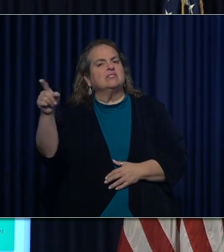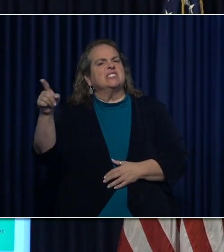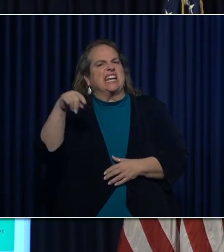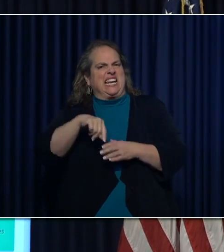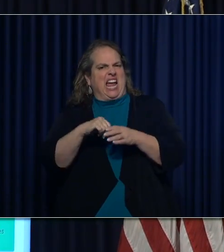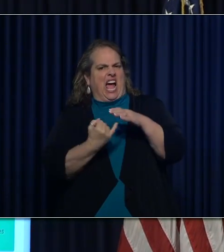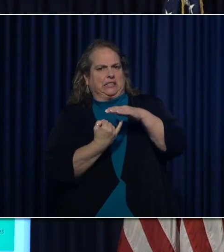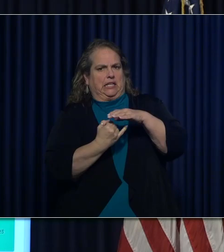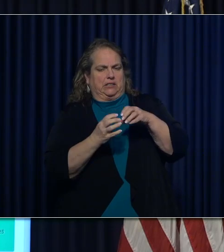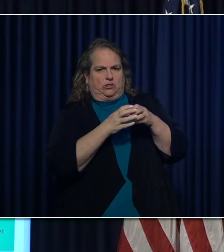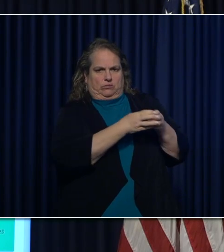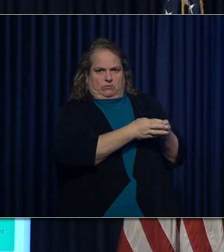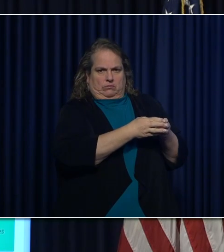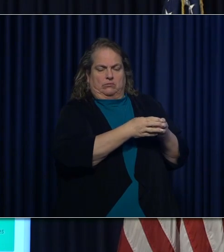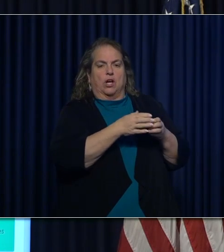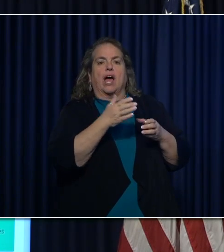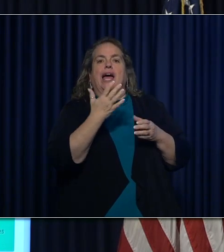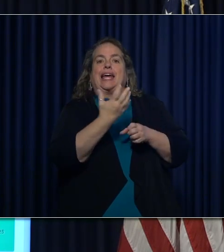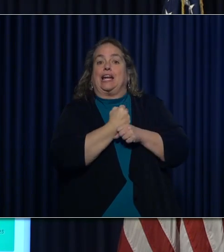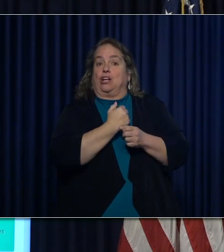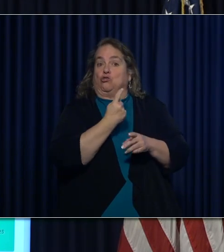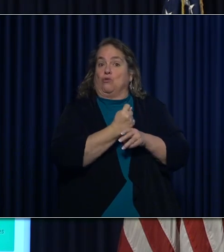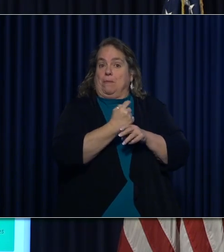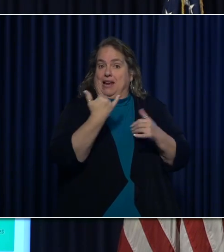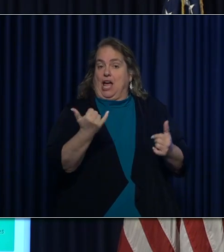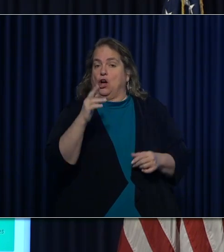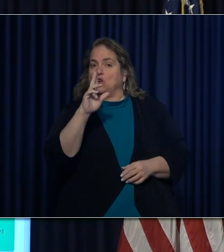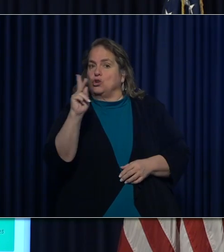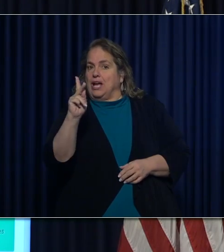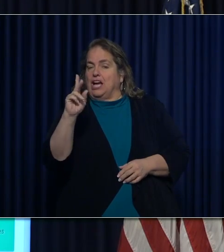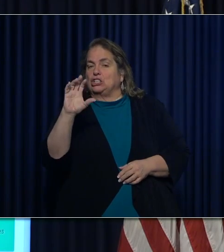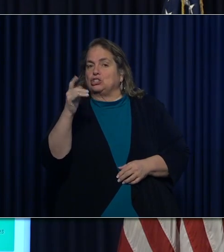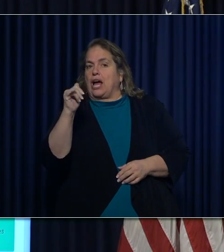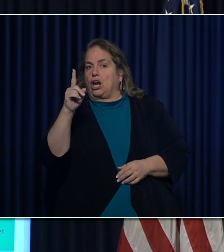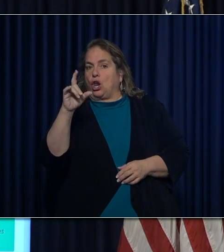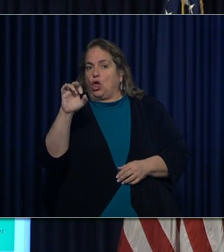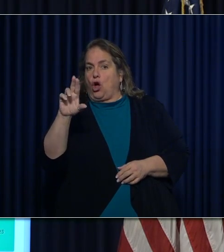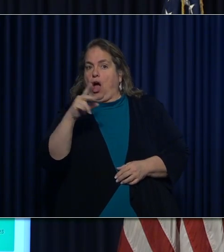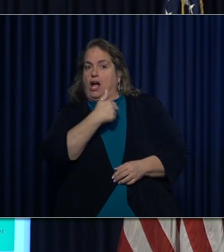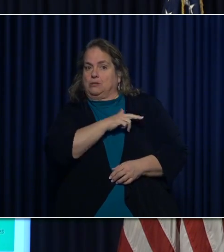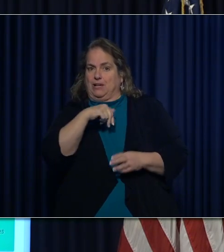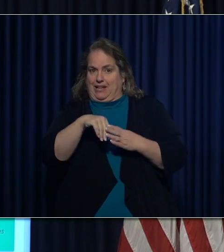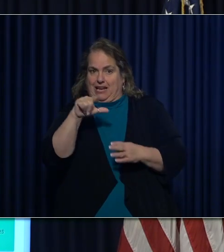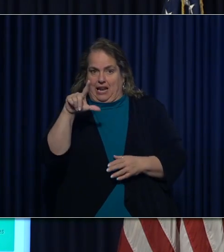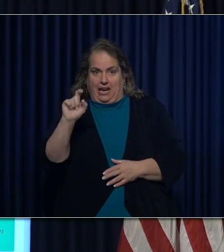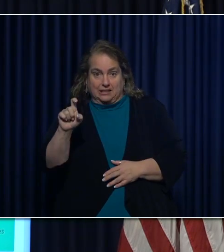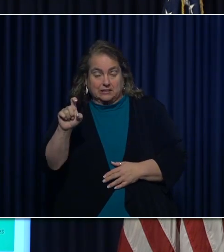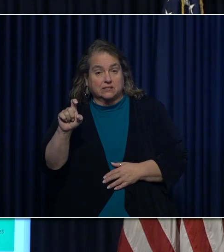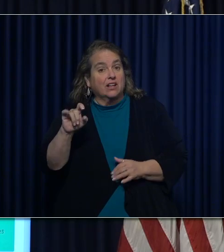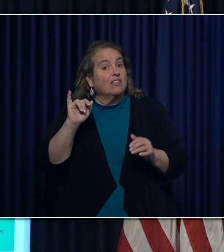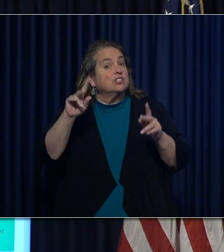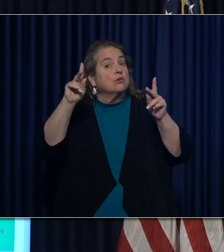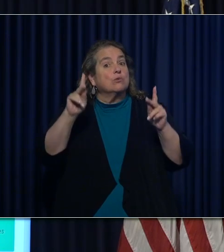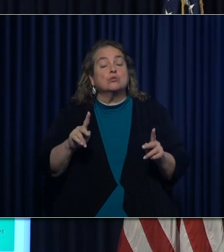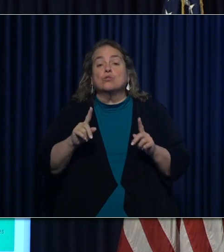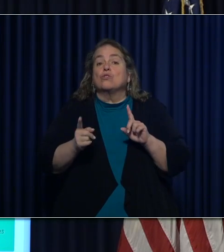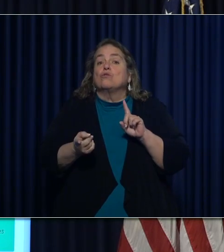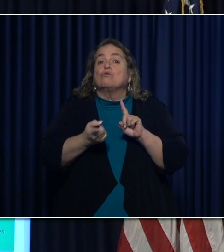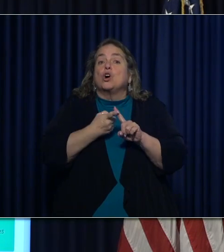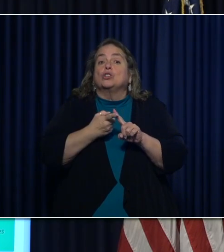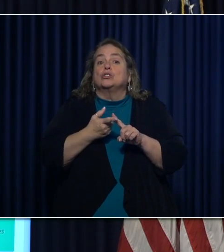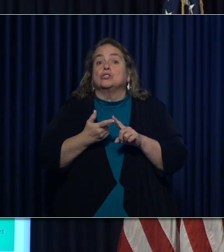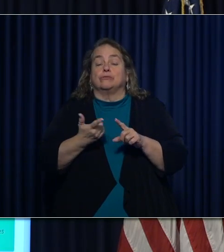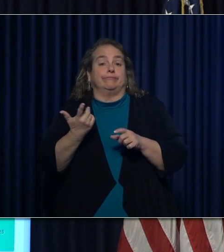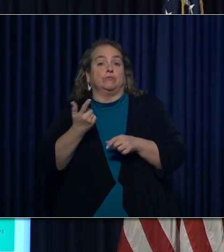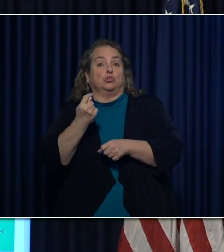isolation and receiving treatment at UK's Chandler Hospital in Lexington. This person was first treated